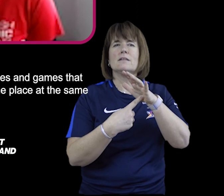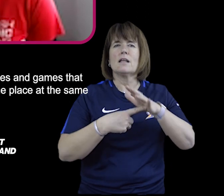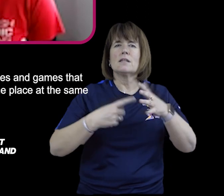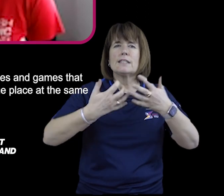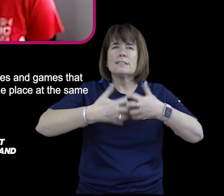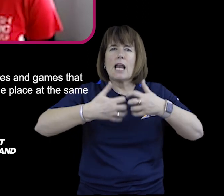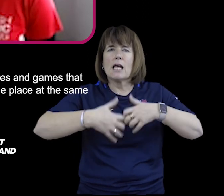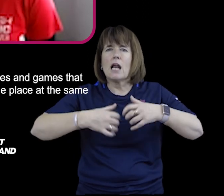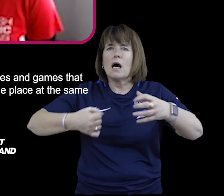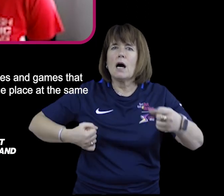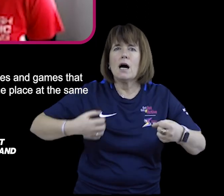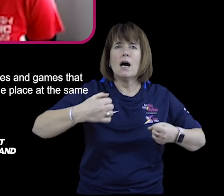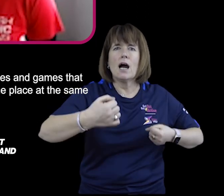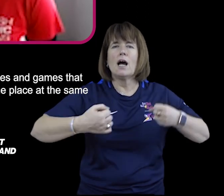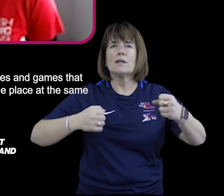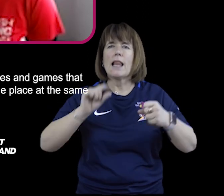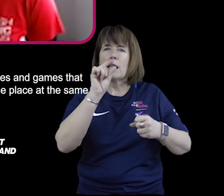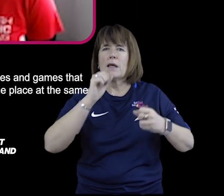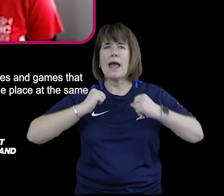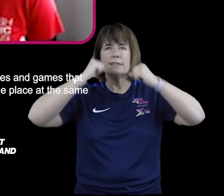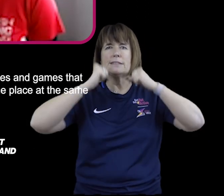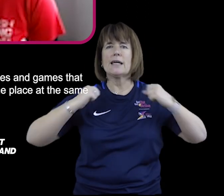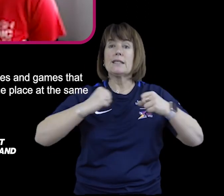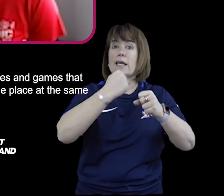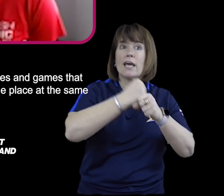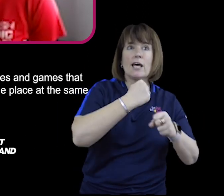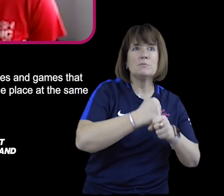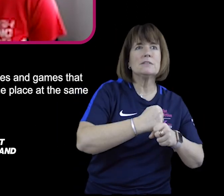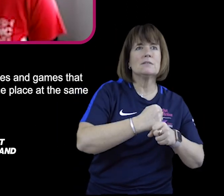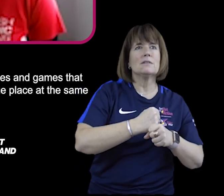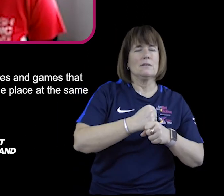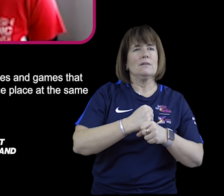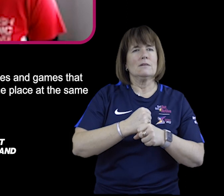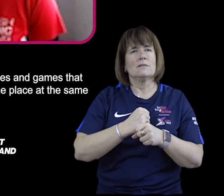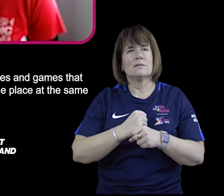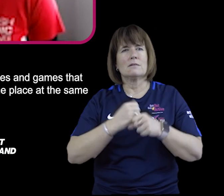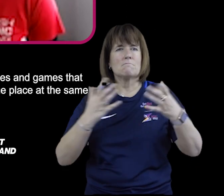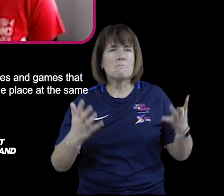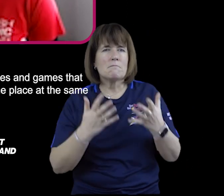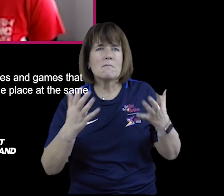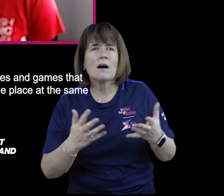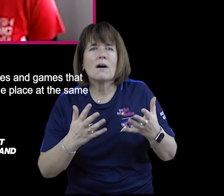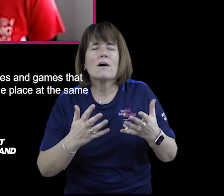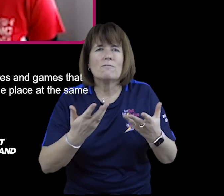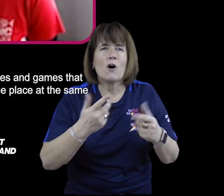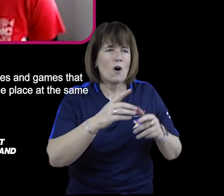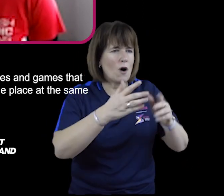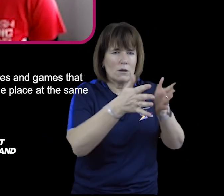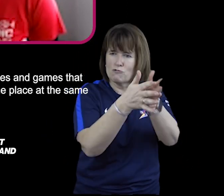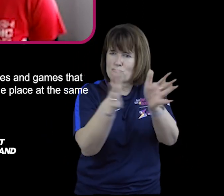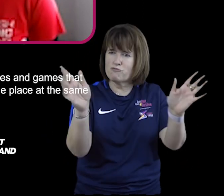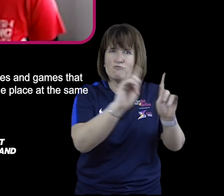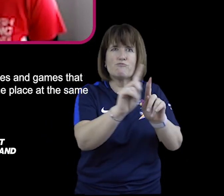sort of techniques like that, and other little exercises and games that we can play so that we can cater for mixed ability,